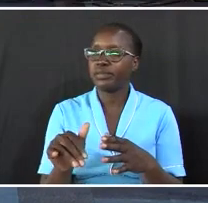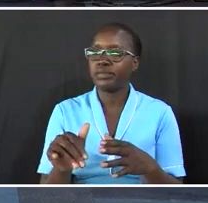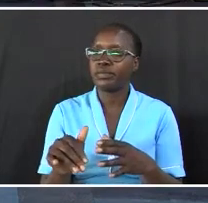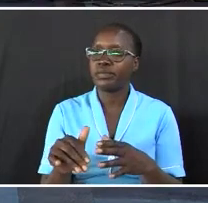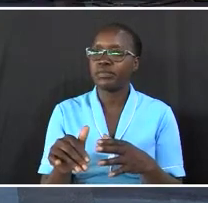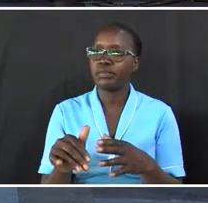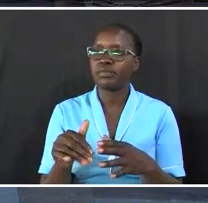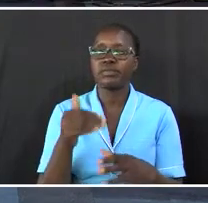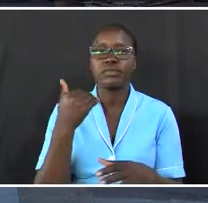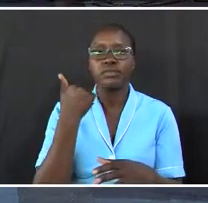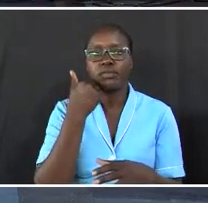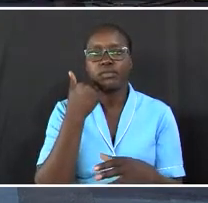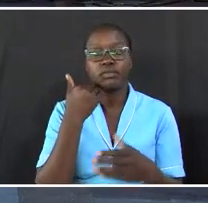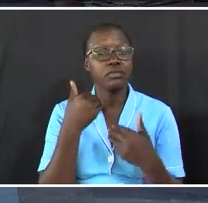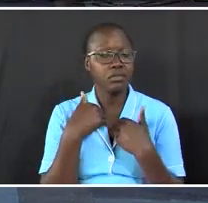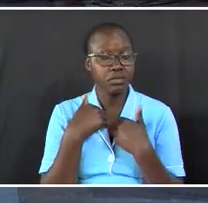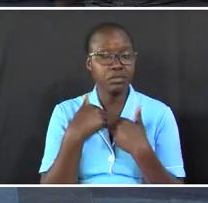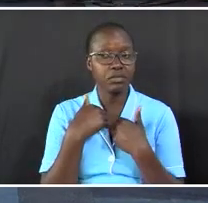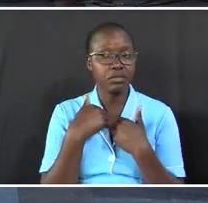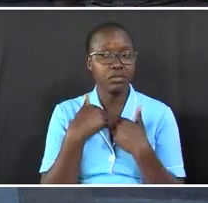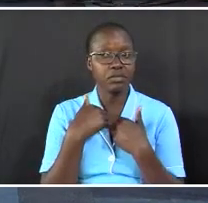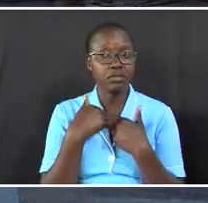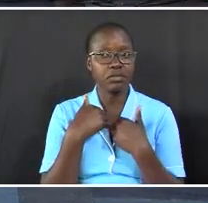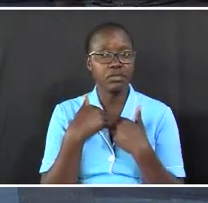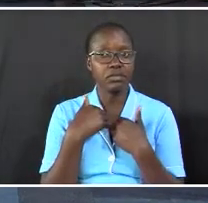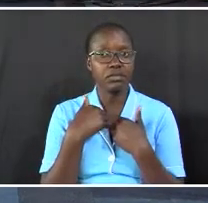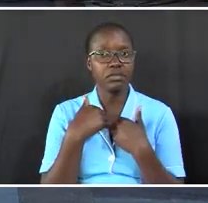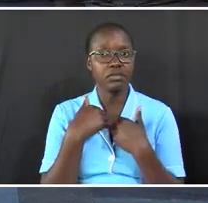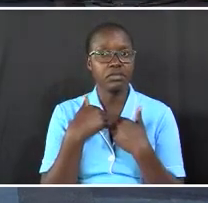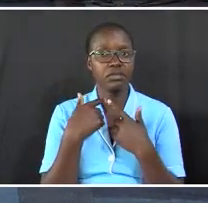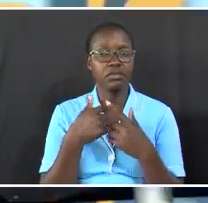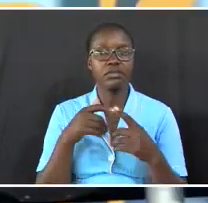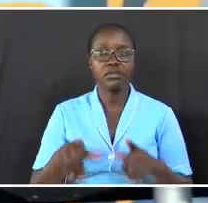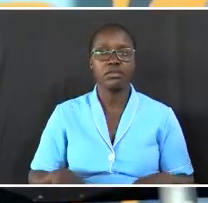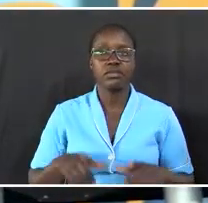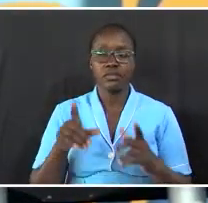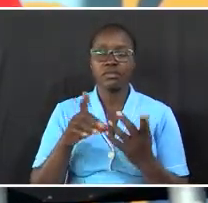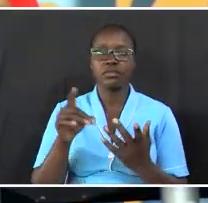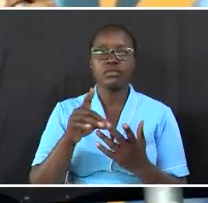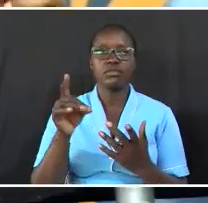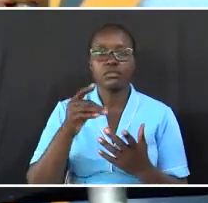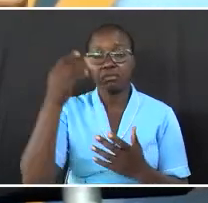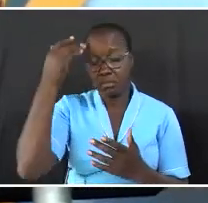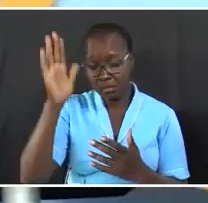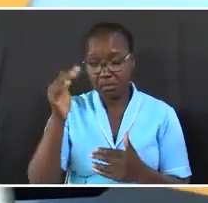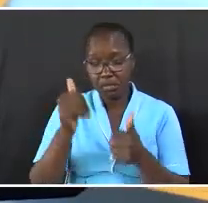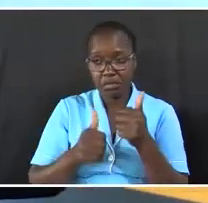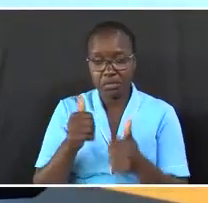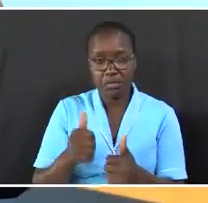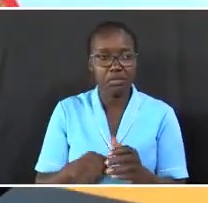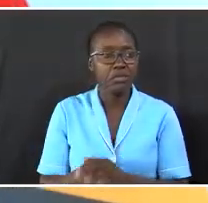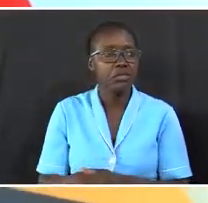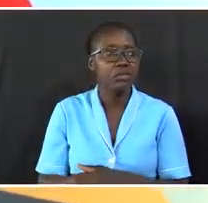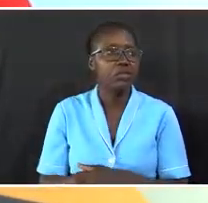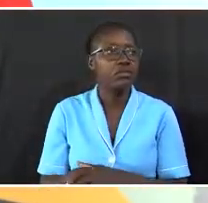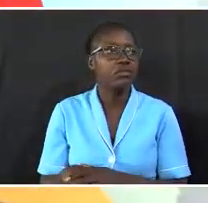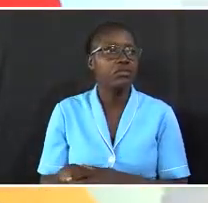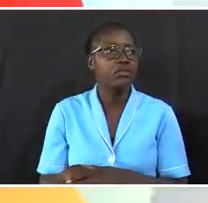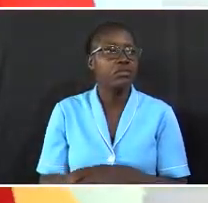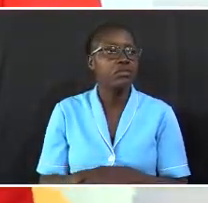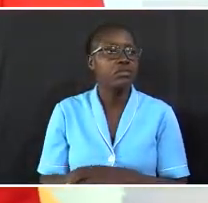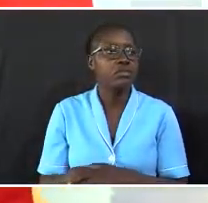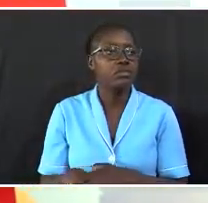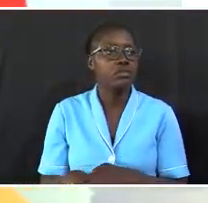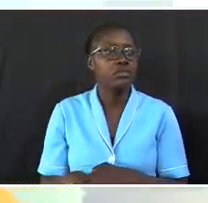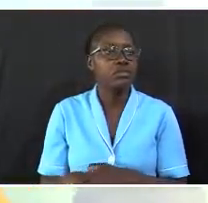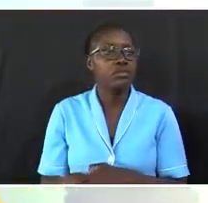had a disease, supposedly, which comes out of life's choices. I don't know which ones are those. They did not give us the